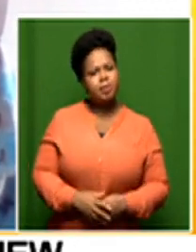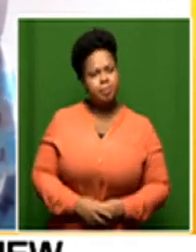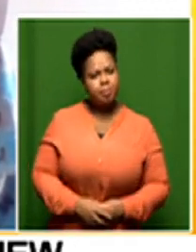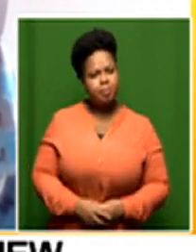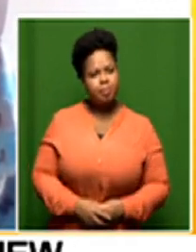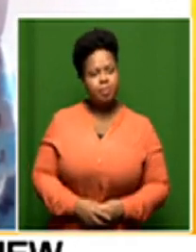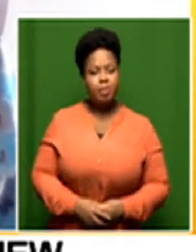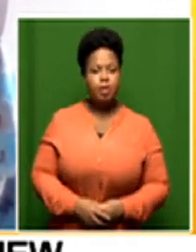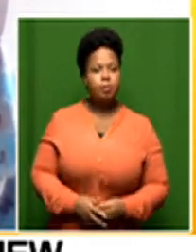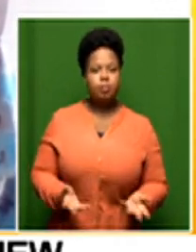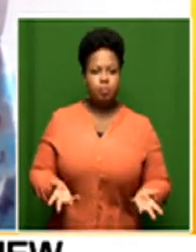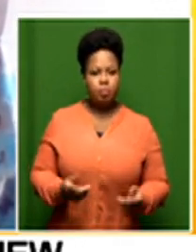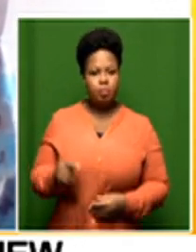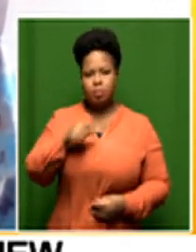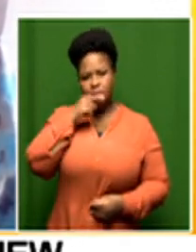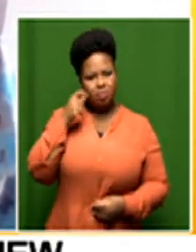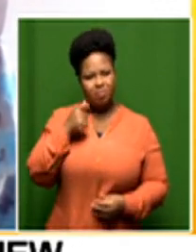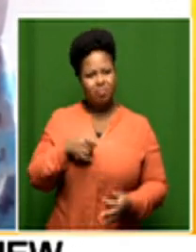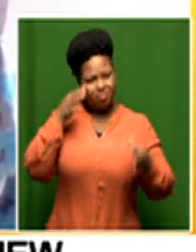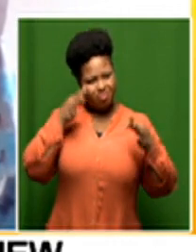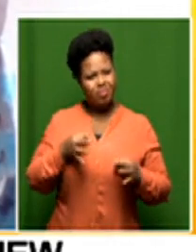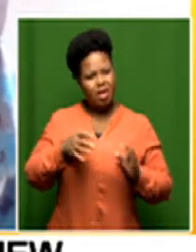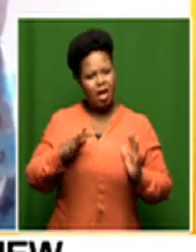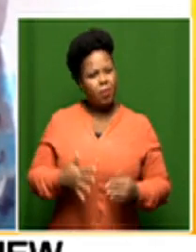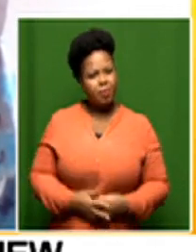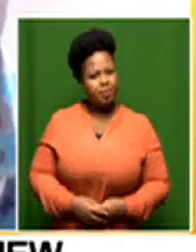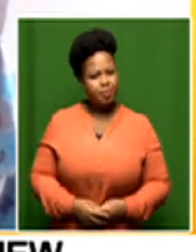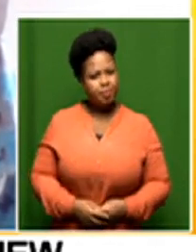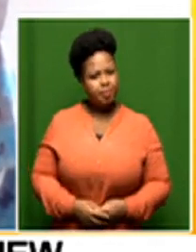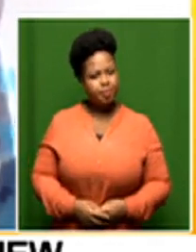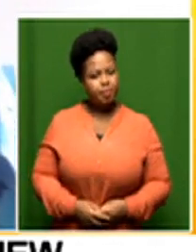participation, and how were the names actually decided on?